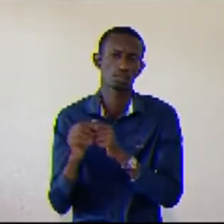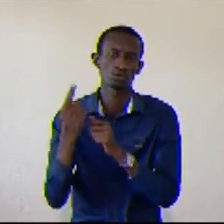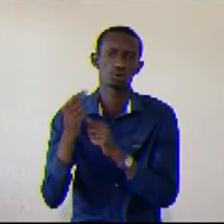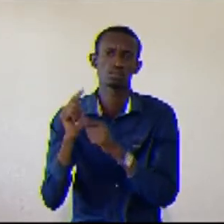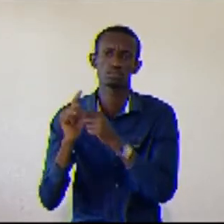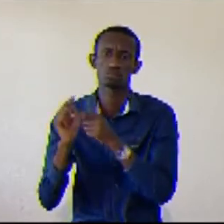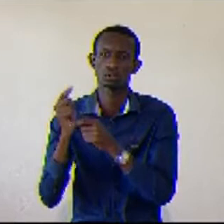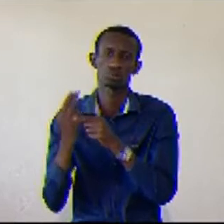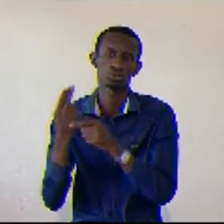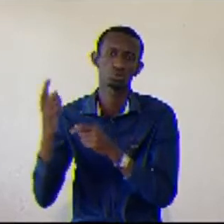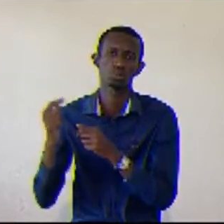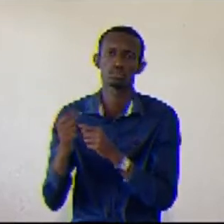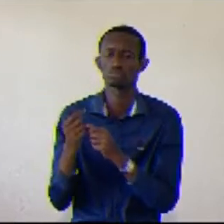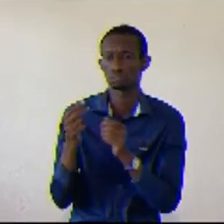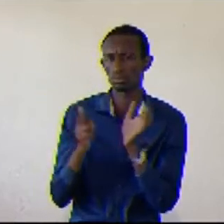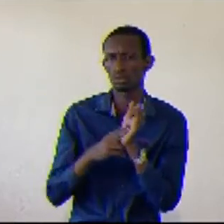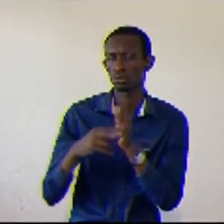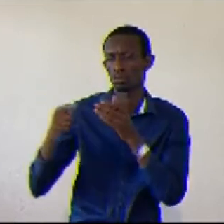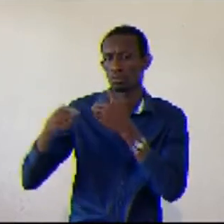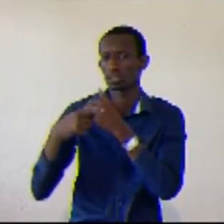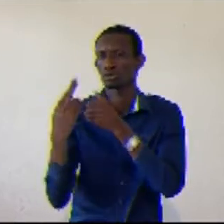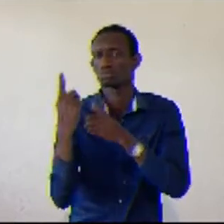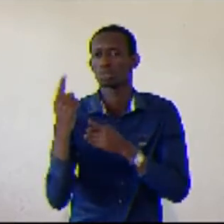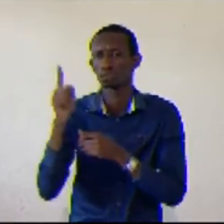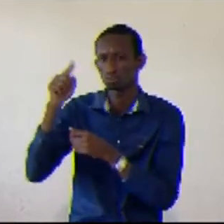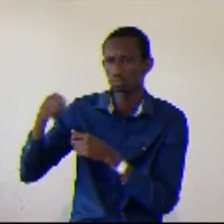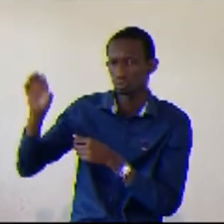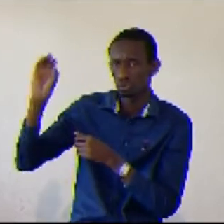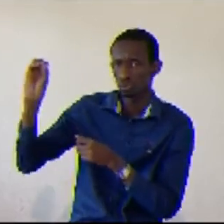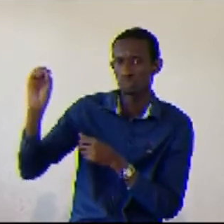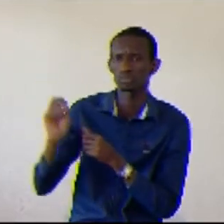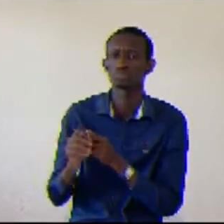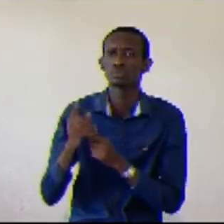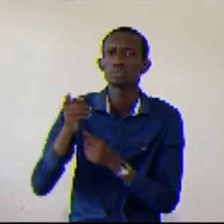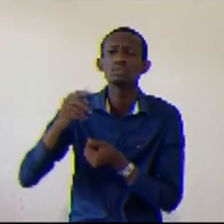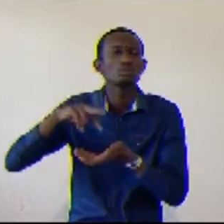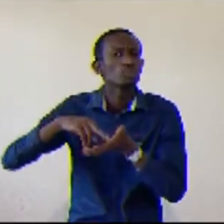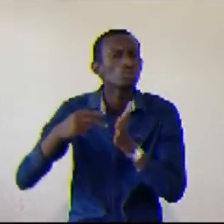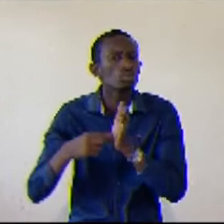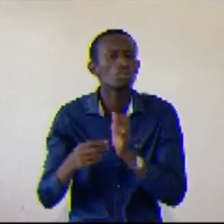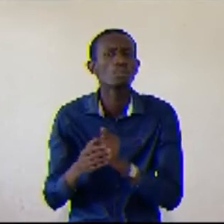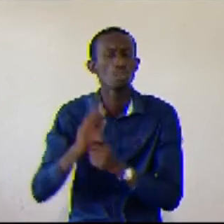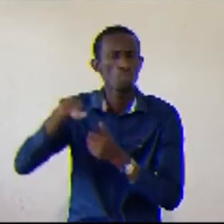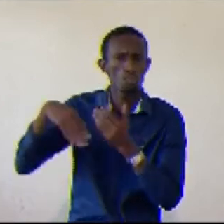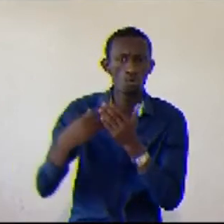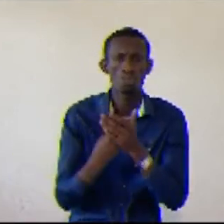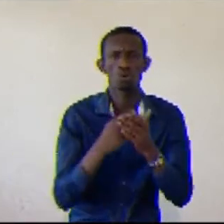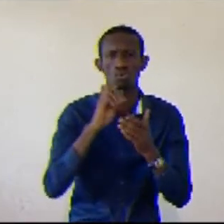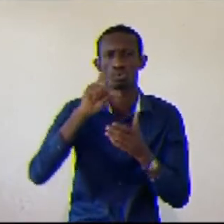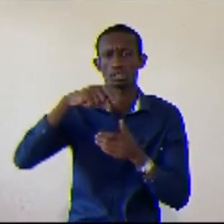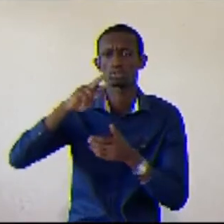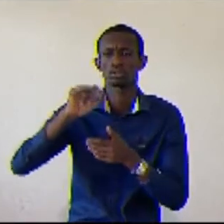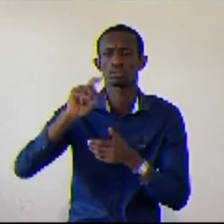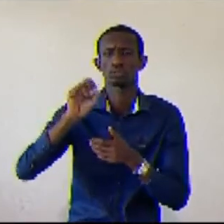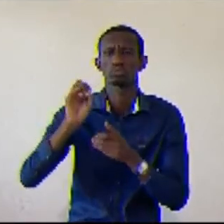21, which is less than 0, is negative. Means that as the function is continuous in this interval and there is change